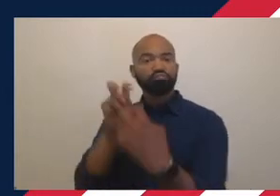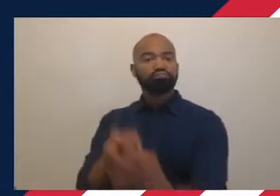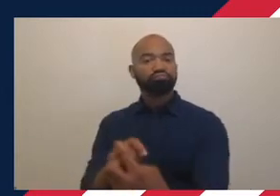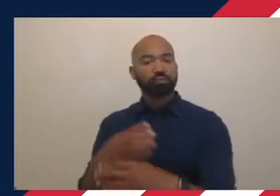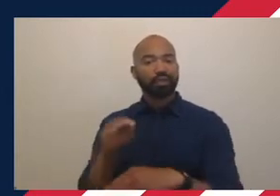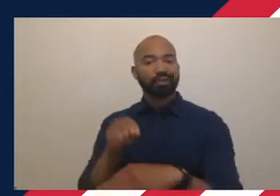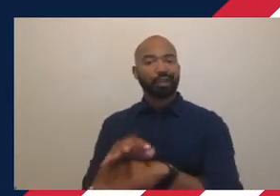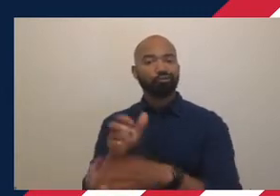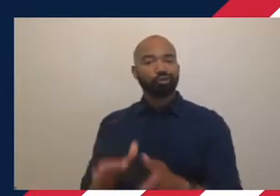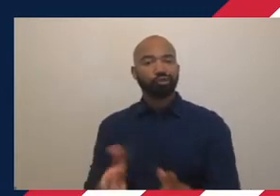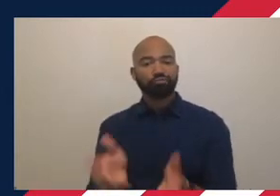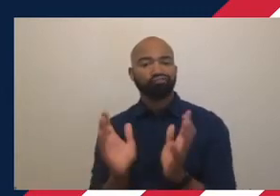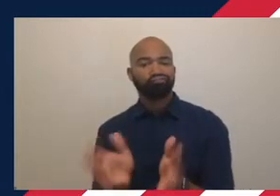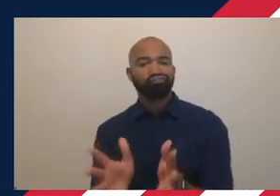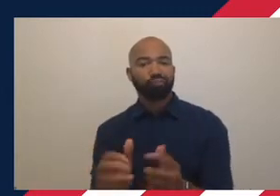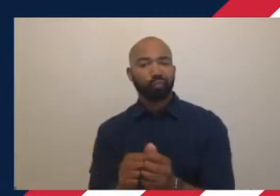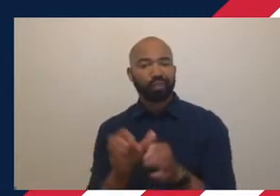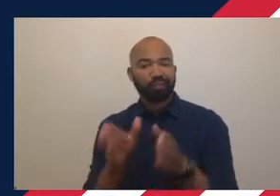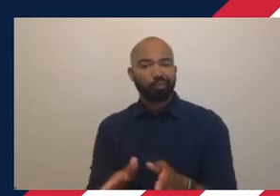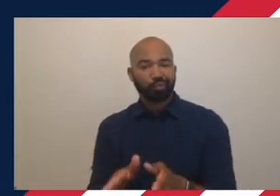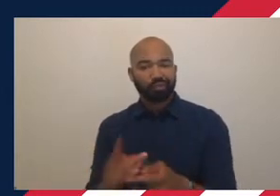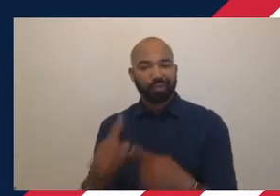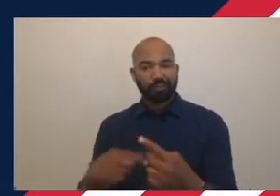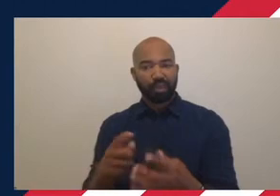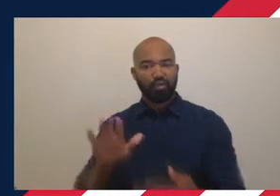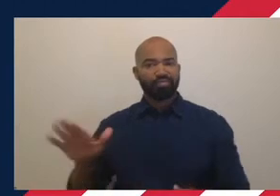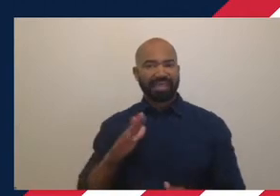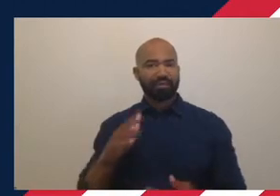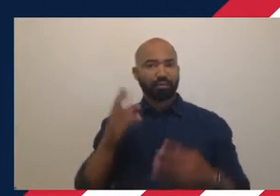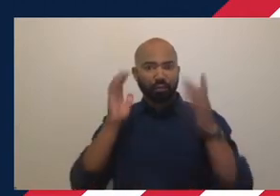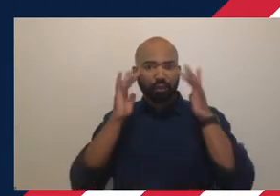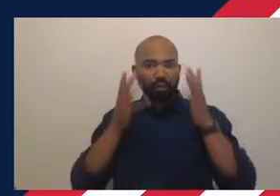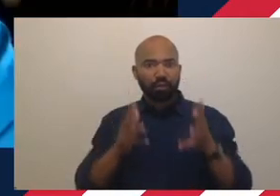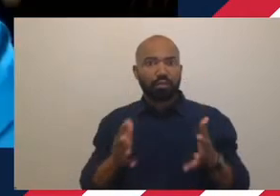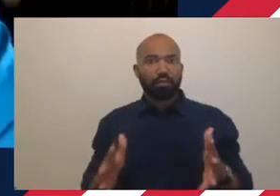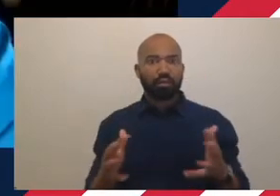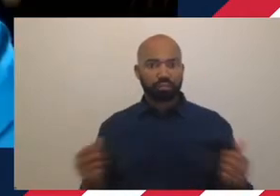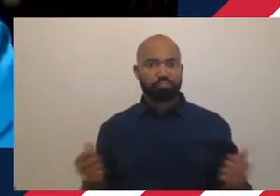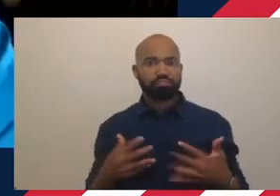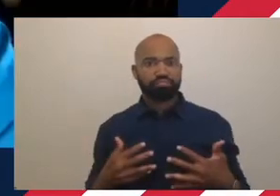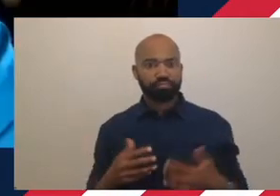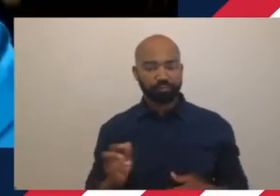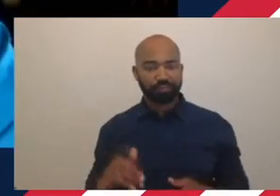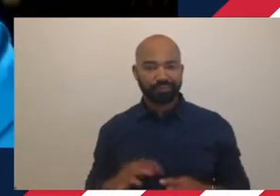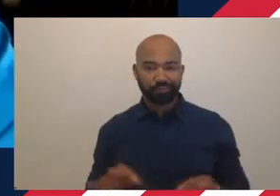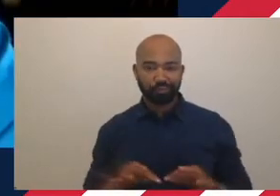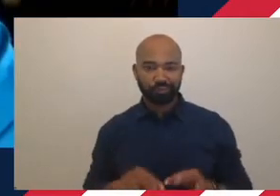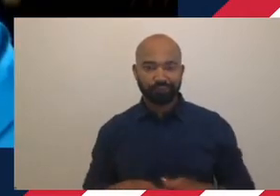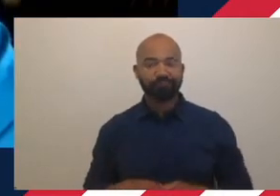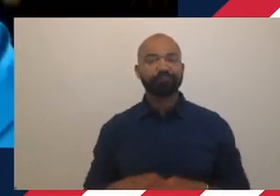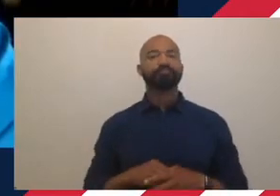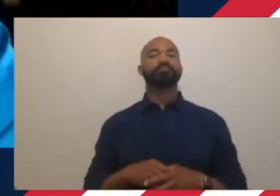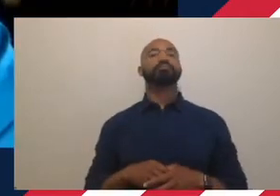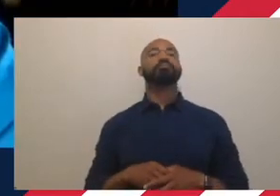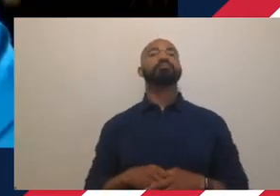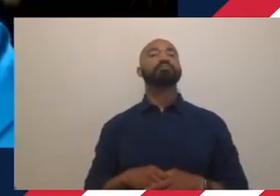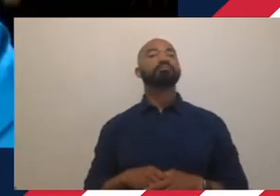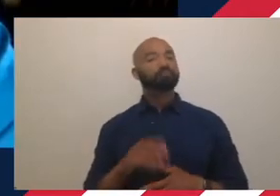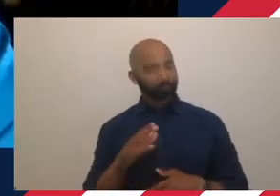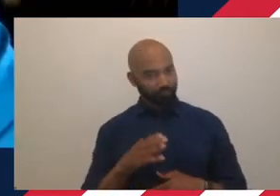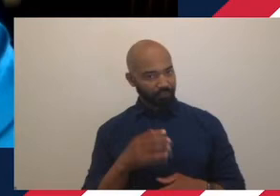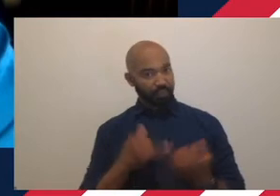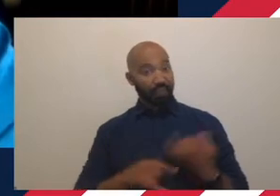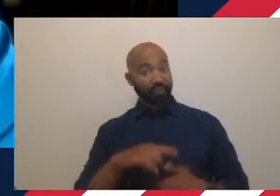Thank you very much. Thank you. Our final question for Ms. Caruso is